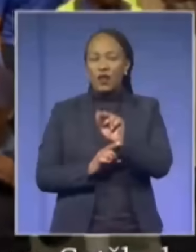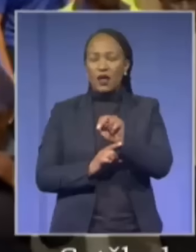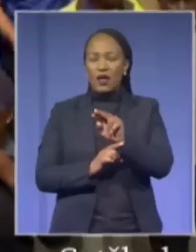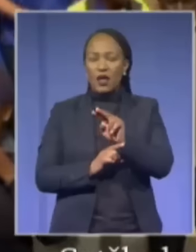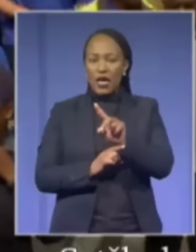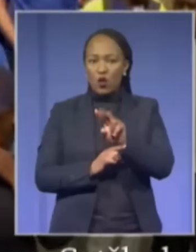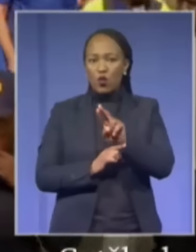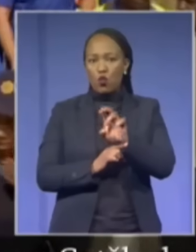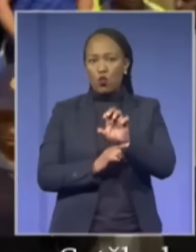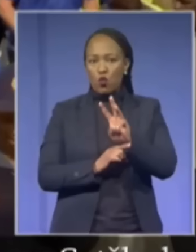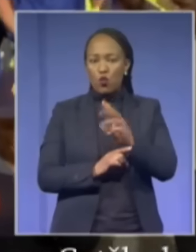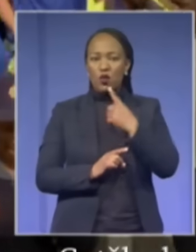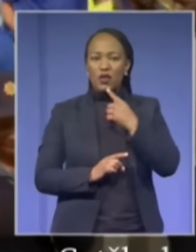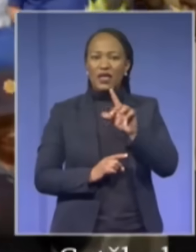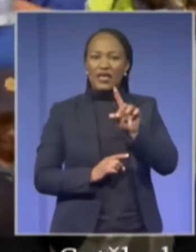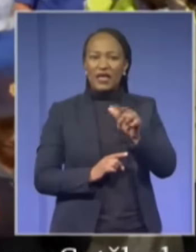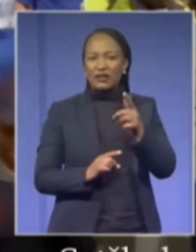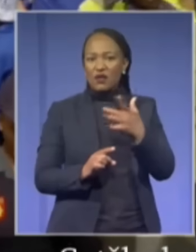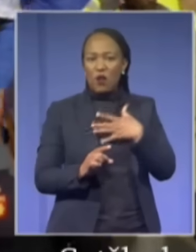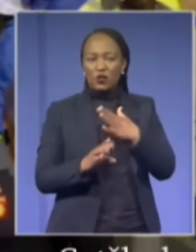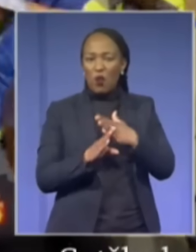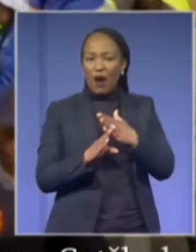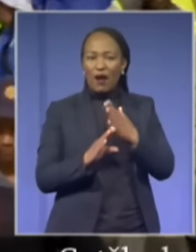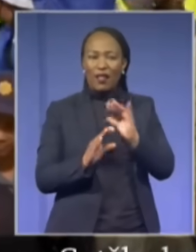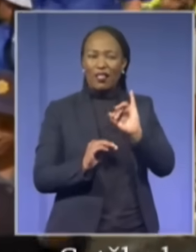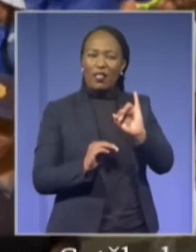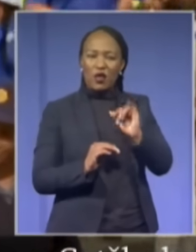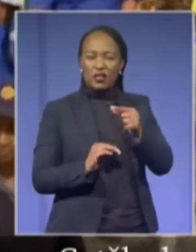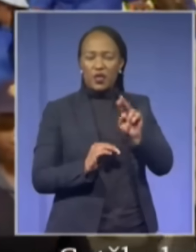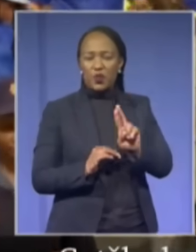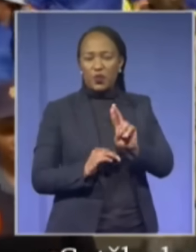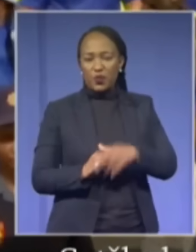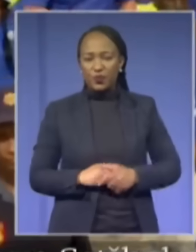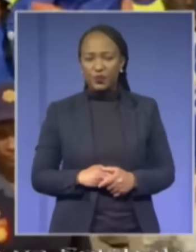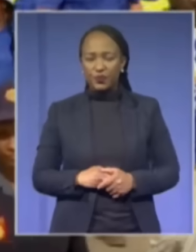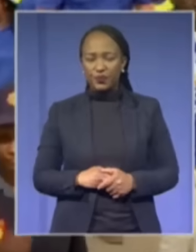DA e ka nna go šitiša go šoma ga mmušo wa botee bja bosetšhaba goba yona GNU.